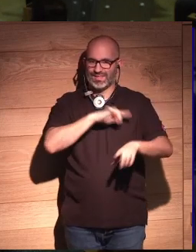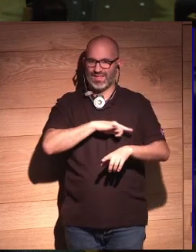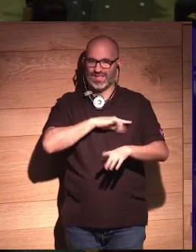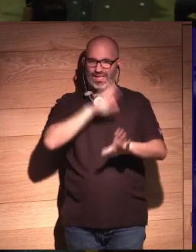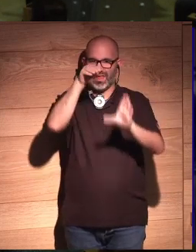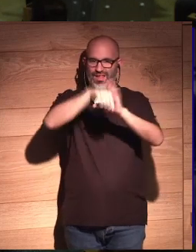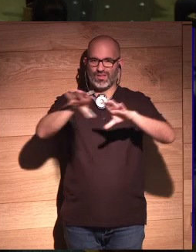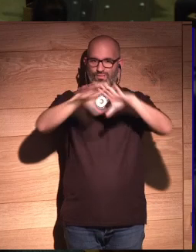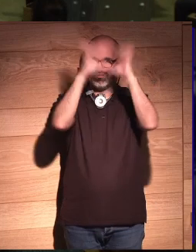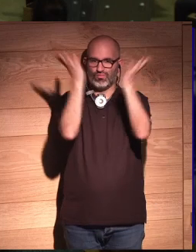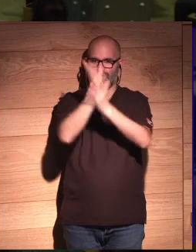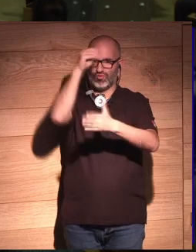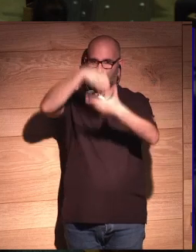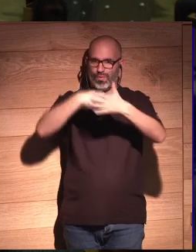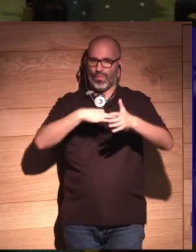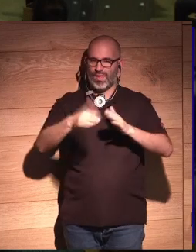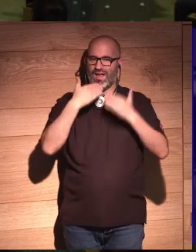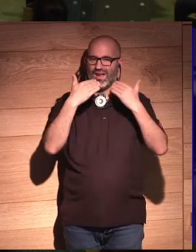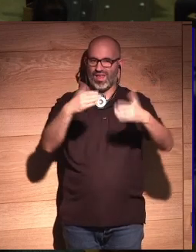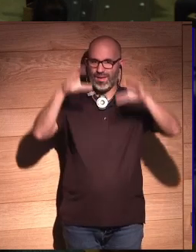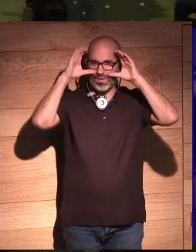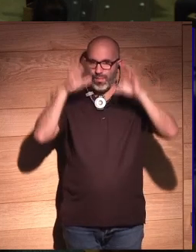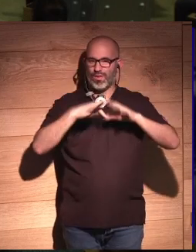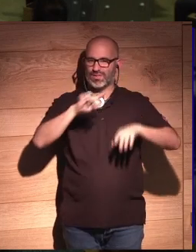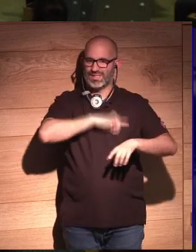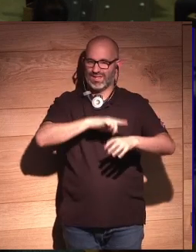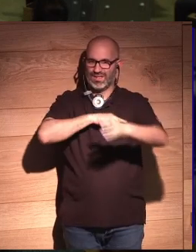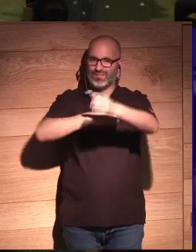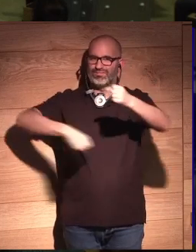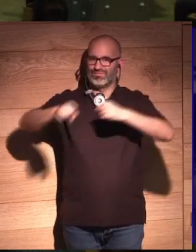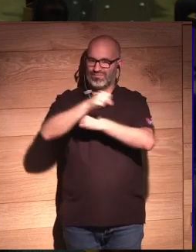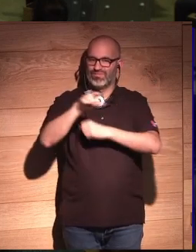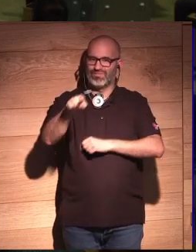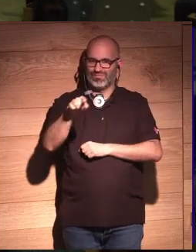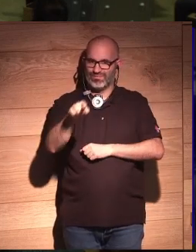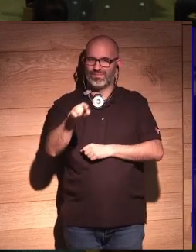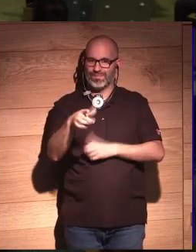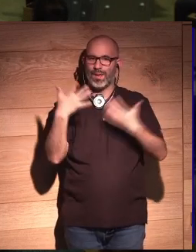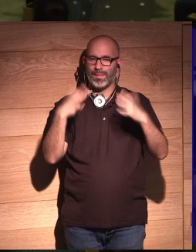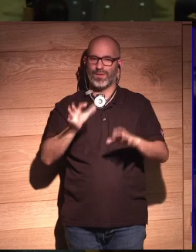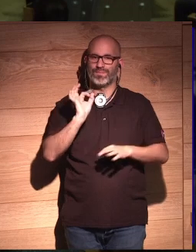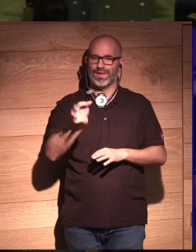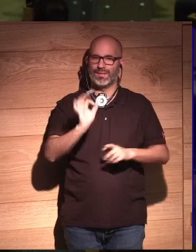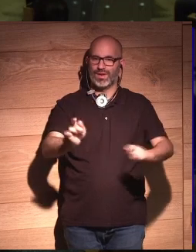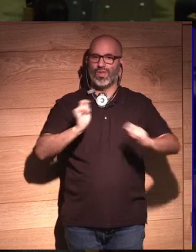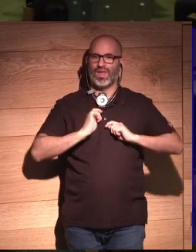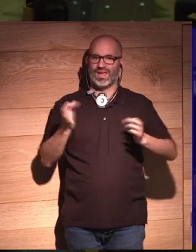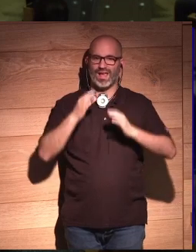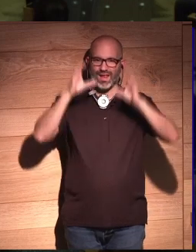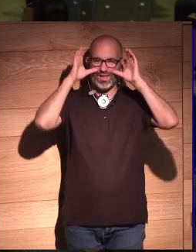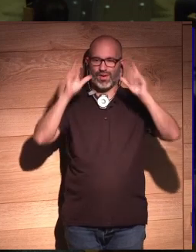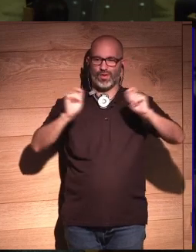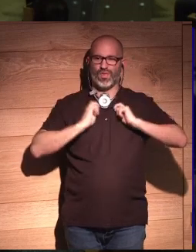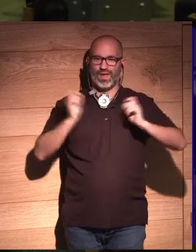never really aware of how privileged you are, and VR kind of like takes that away and strips you from your comfort